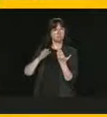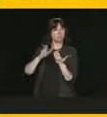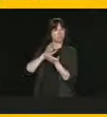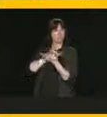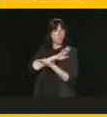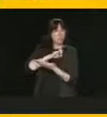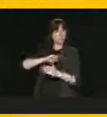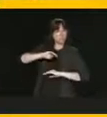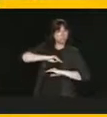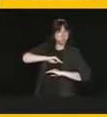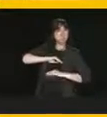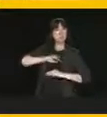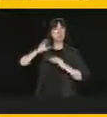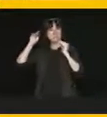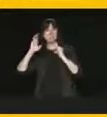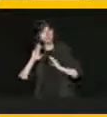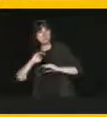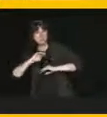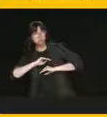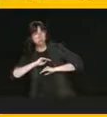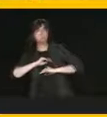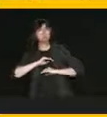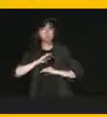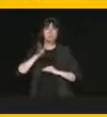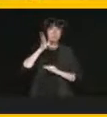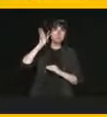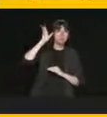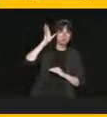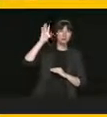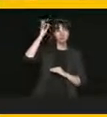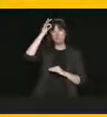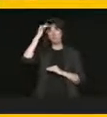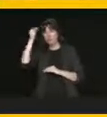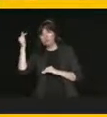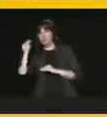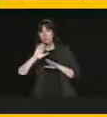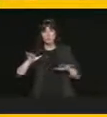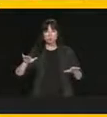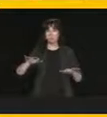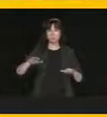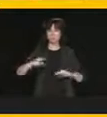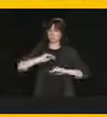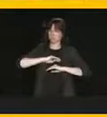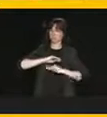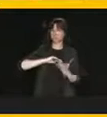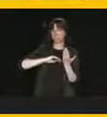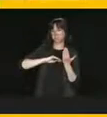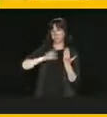of teachers, of everyone who works in the schools, and especially of kids and their parents and grandparents.